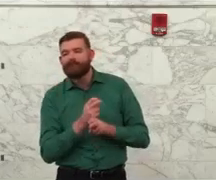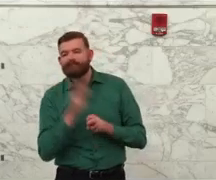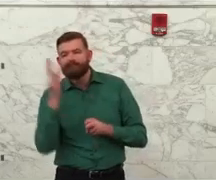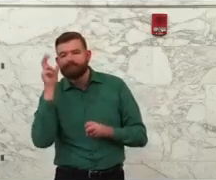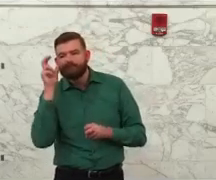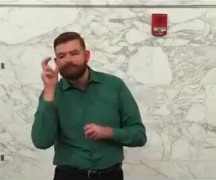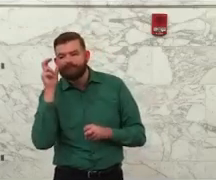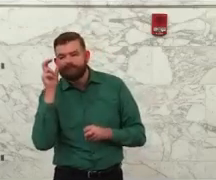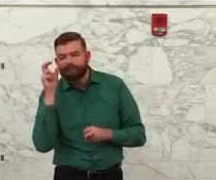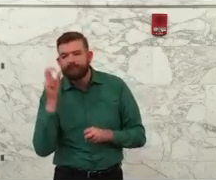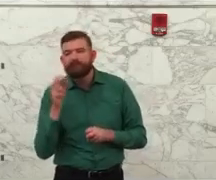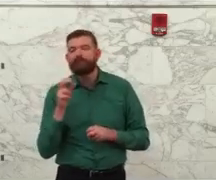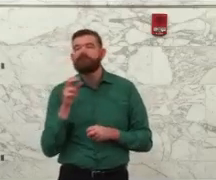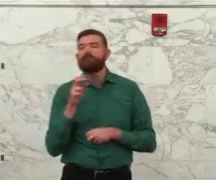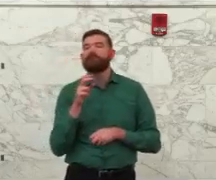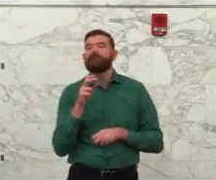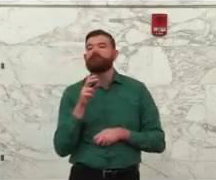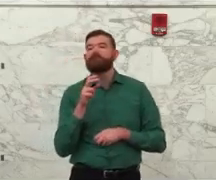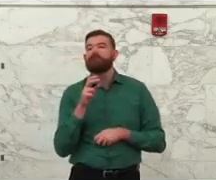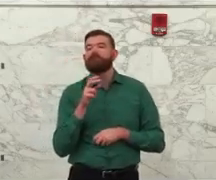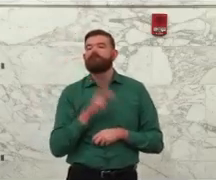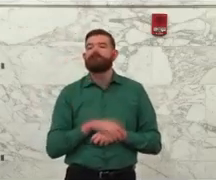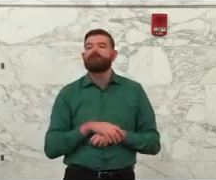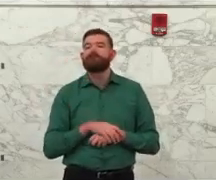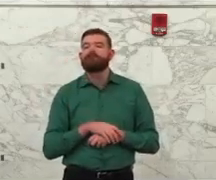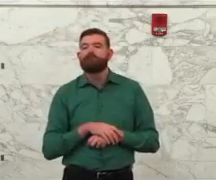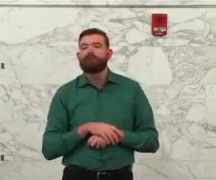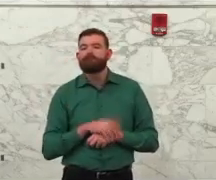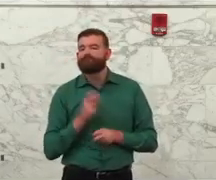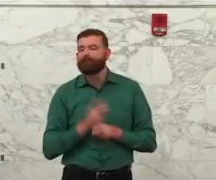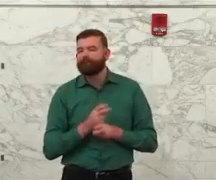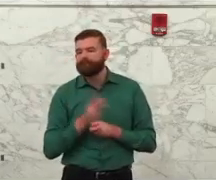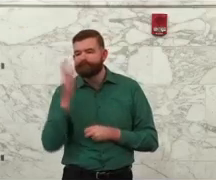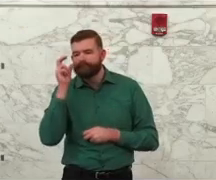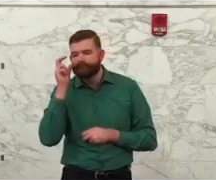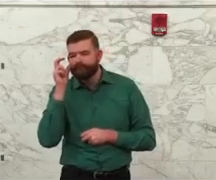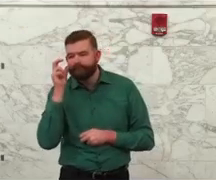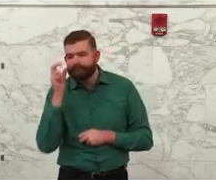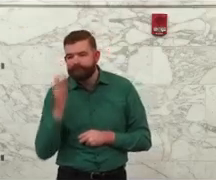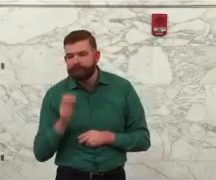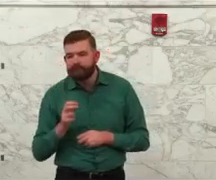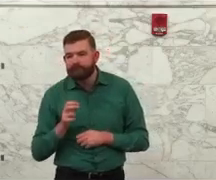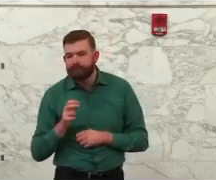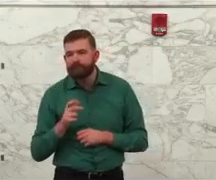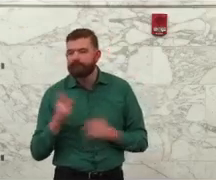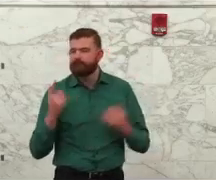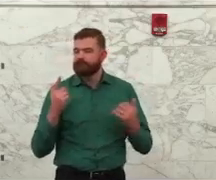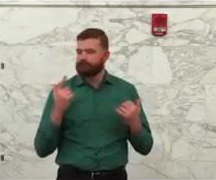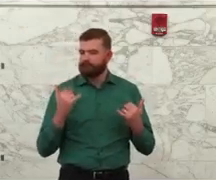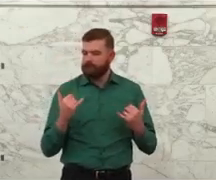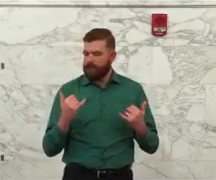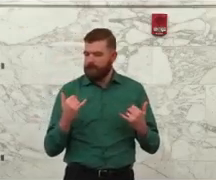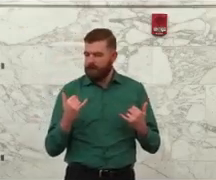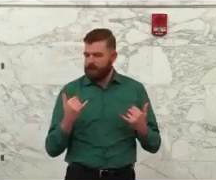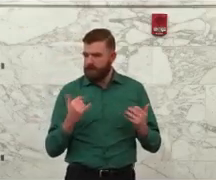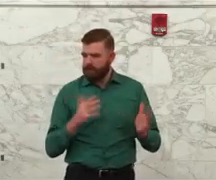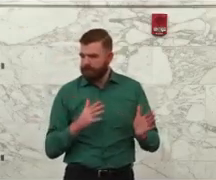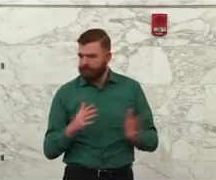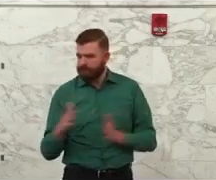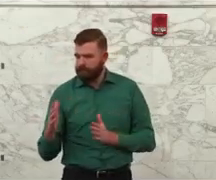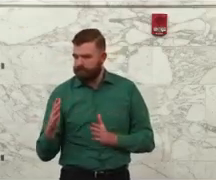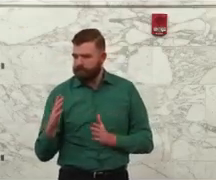them together with critical care. So we're finalizing that. Will be available at the beginning of